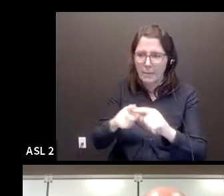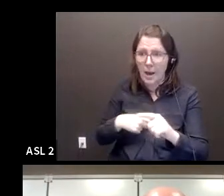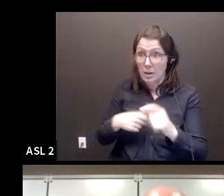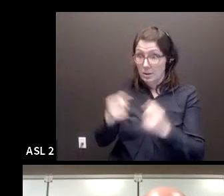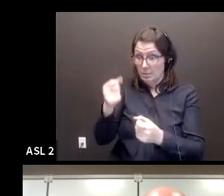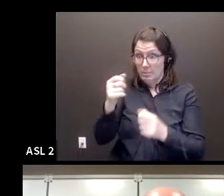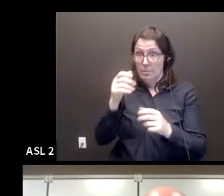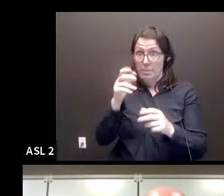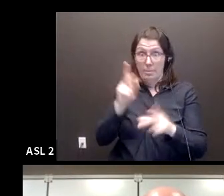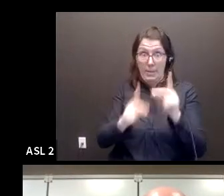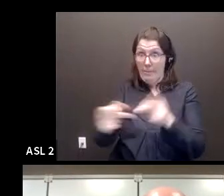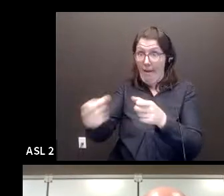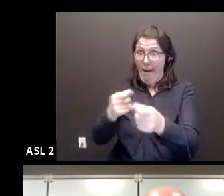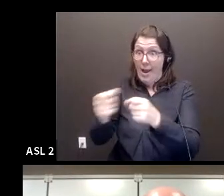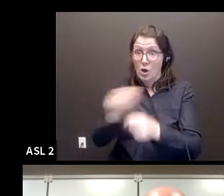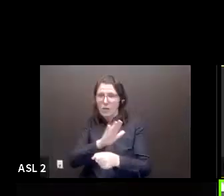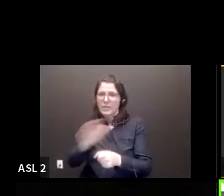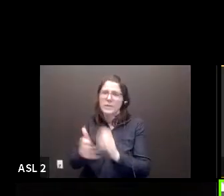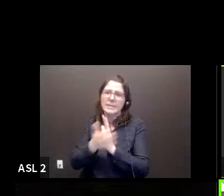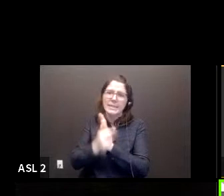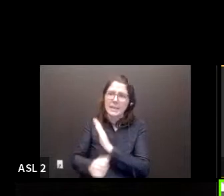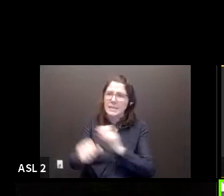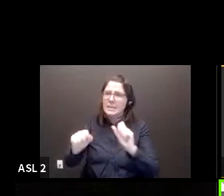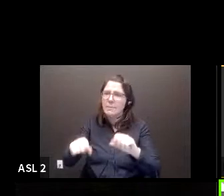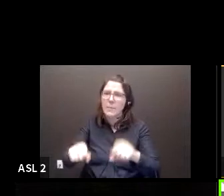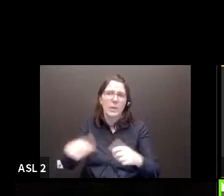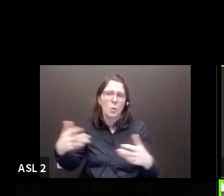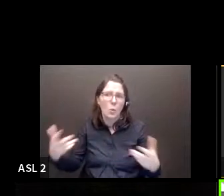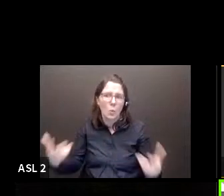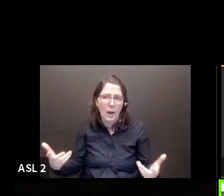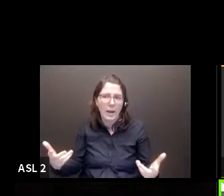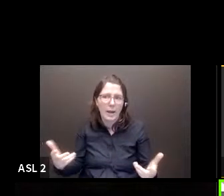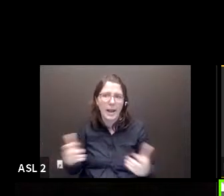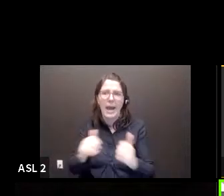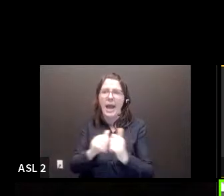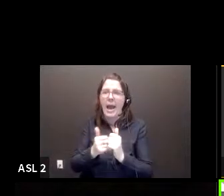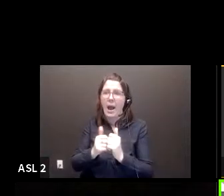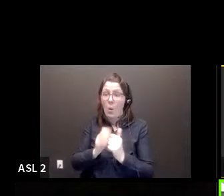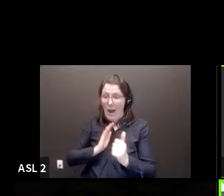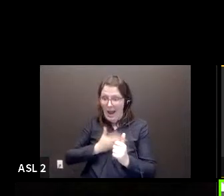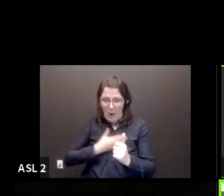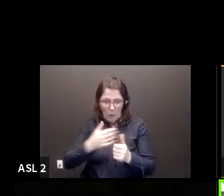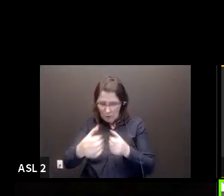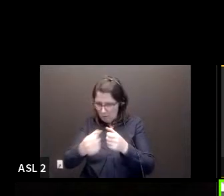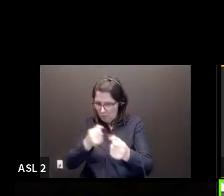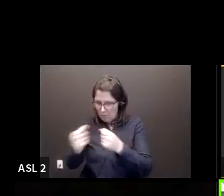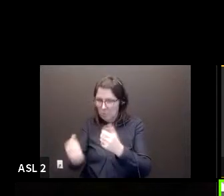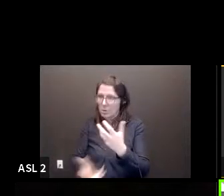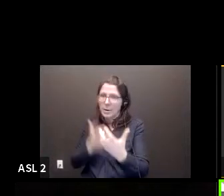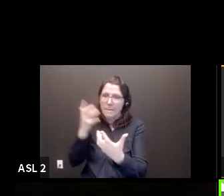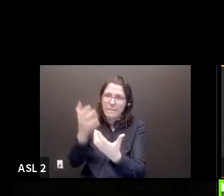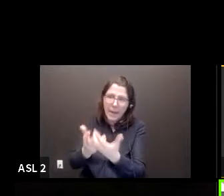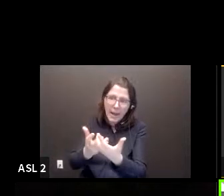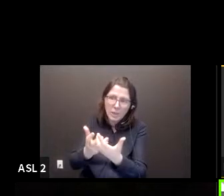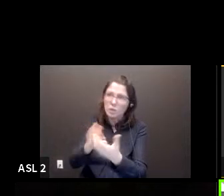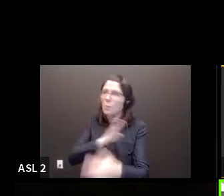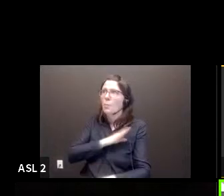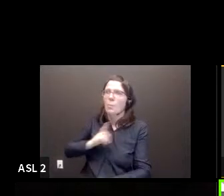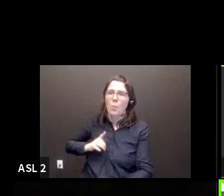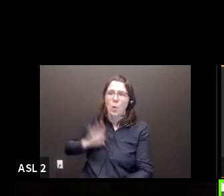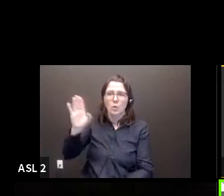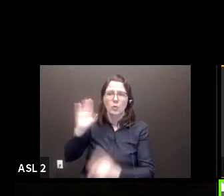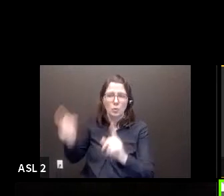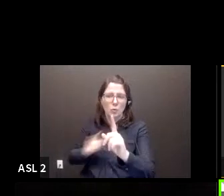be over the next several years and how we'll be able to align those resources but for instance if we're able to to